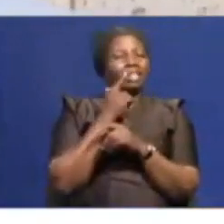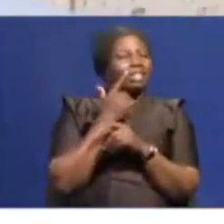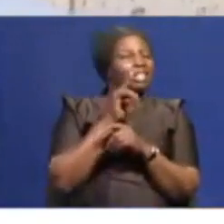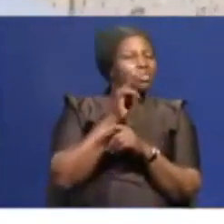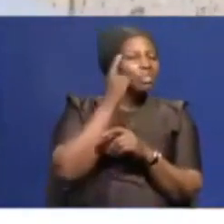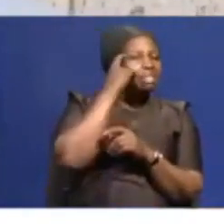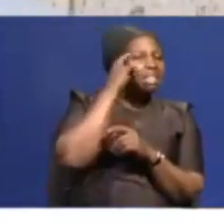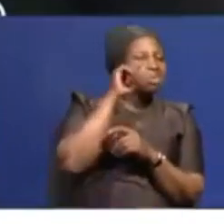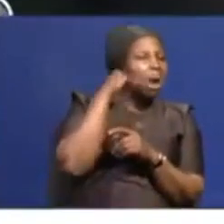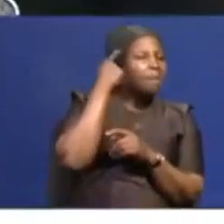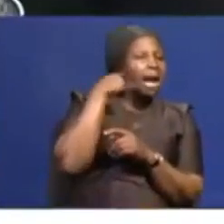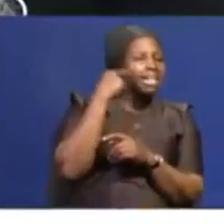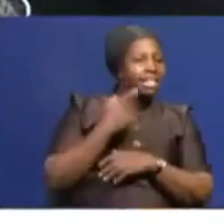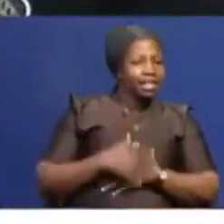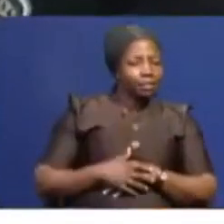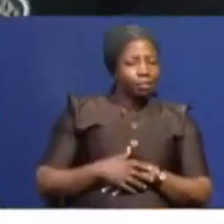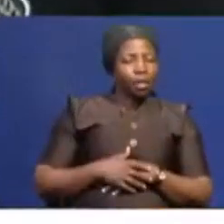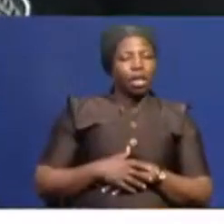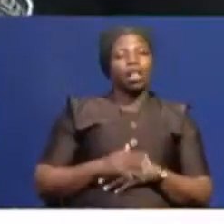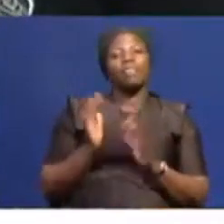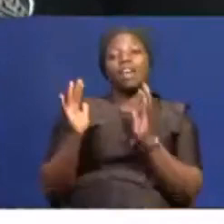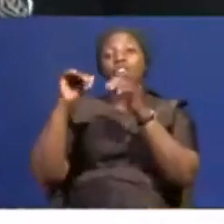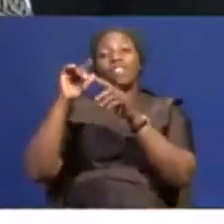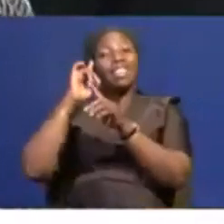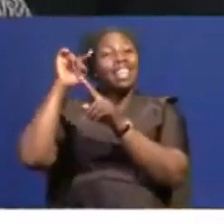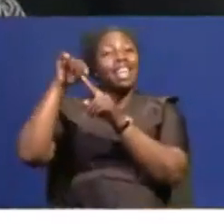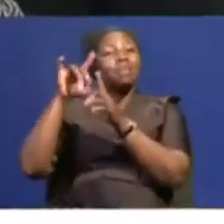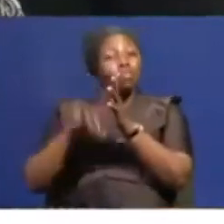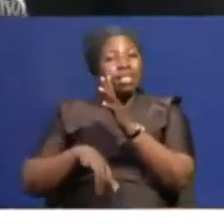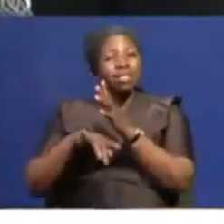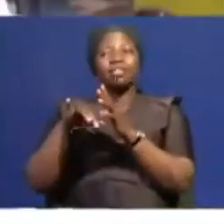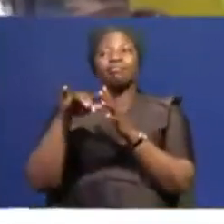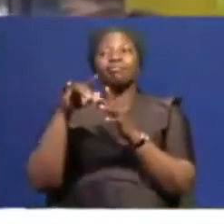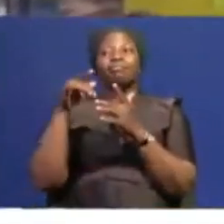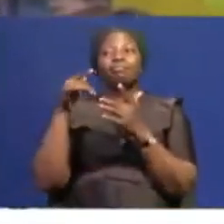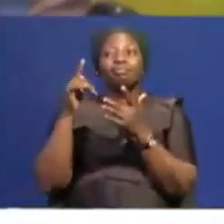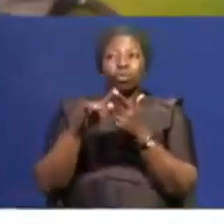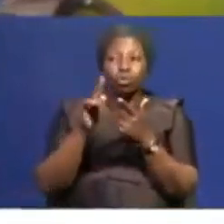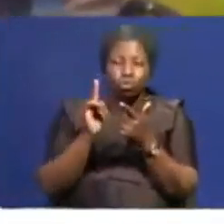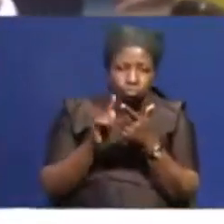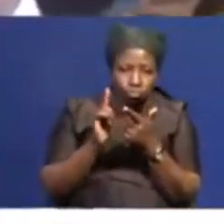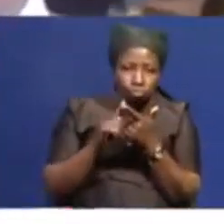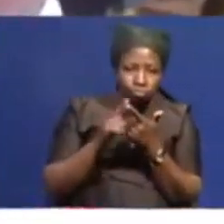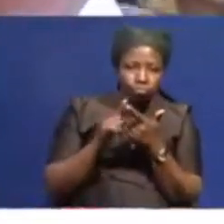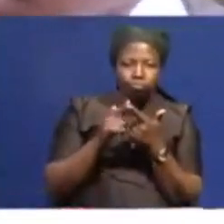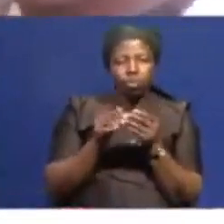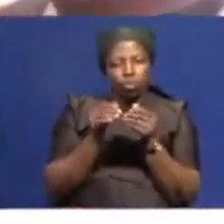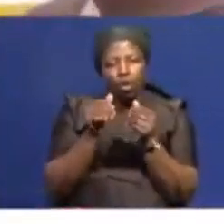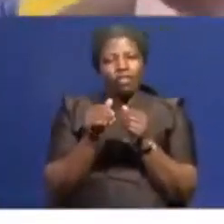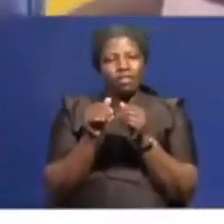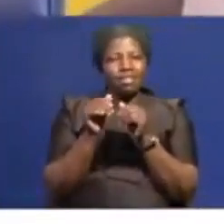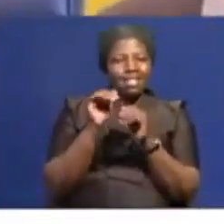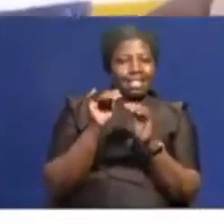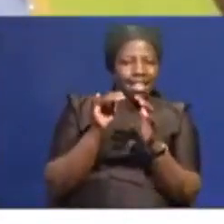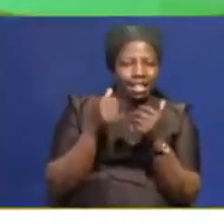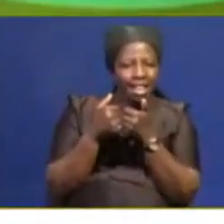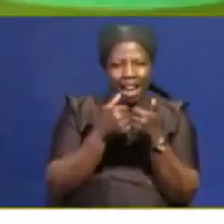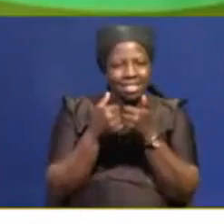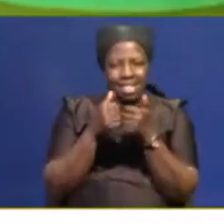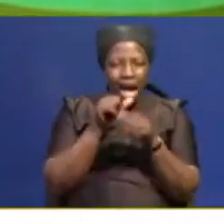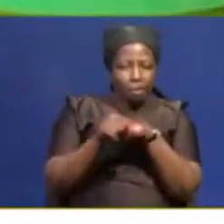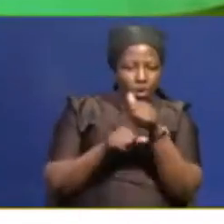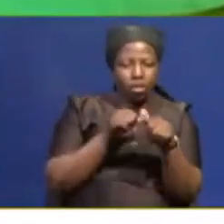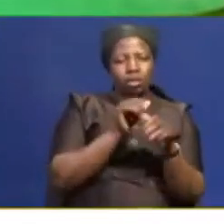maybe mwendawazimu. The conference further seeks to demystify the uncertainty surrounding the ongoing transition from the 844 system to